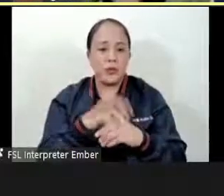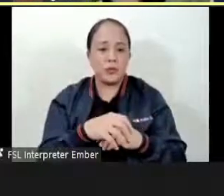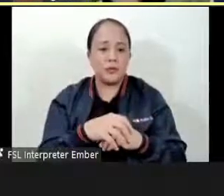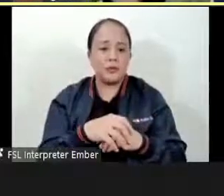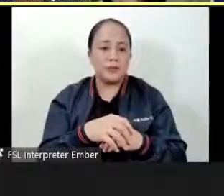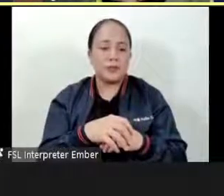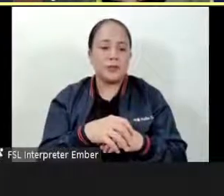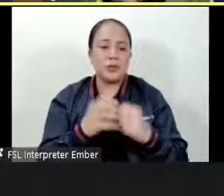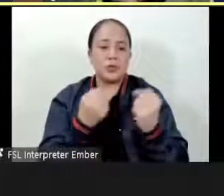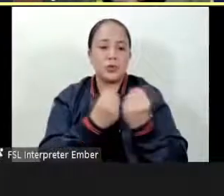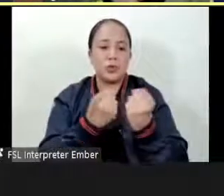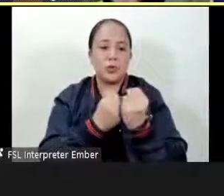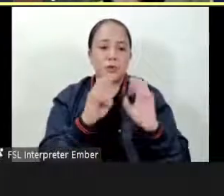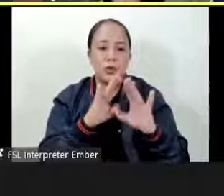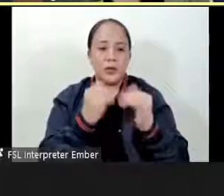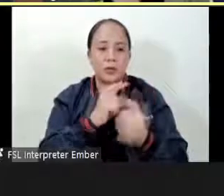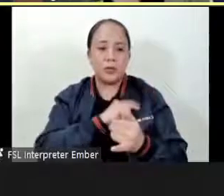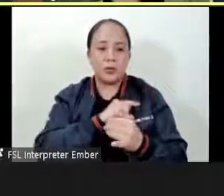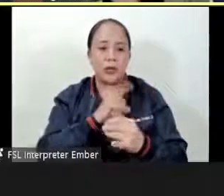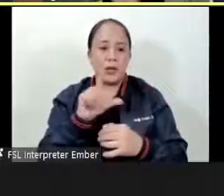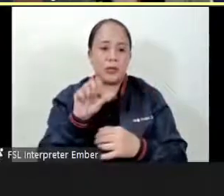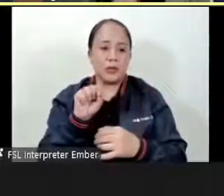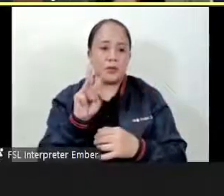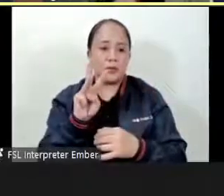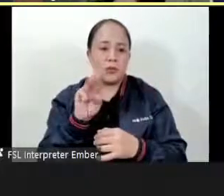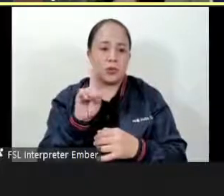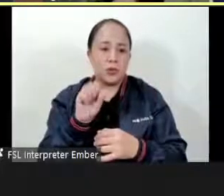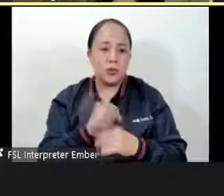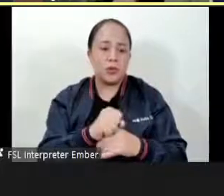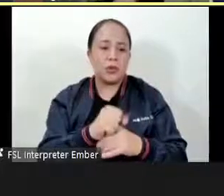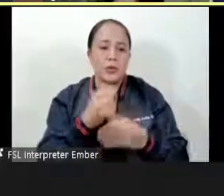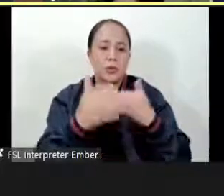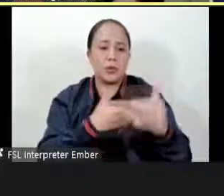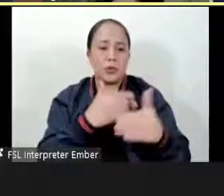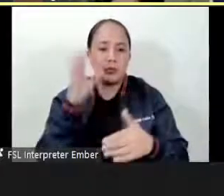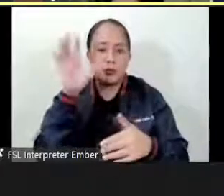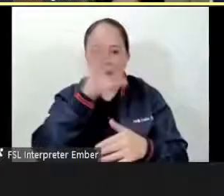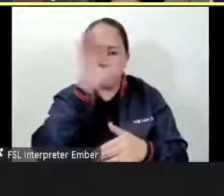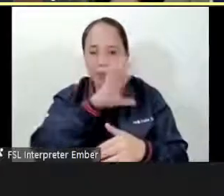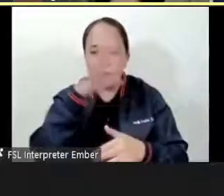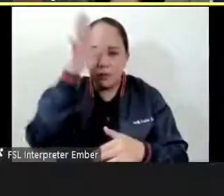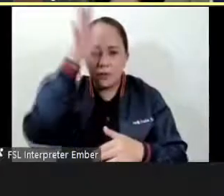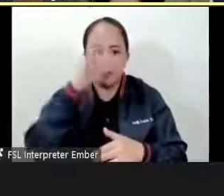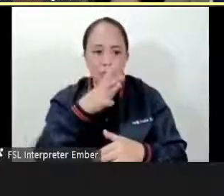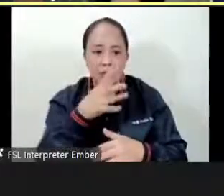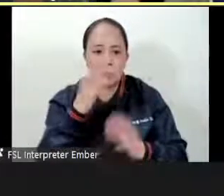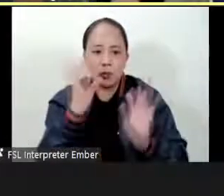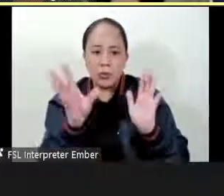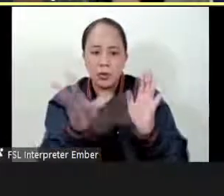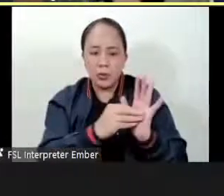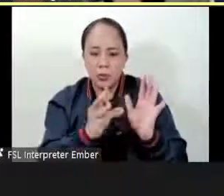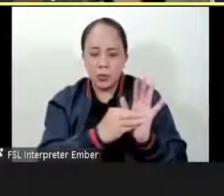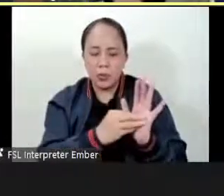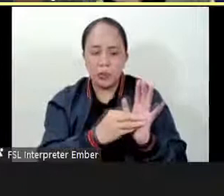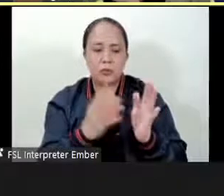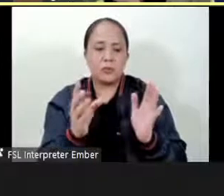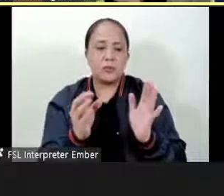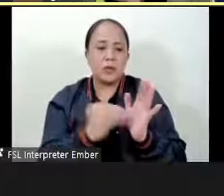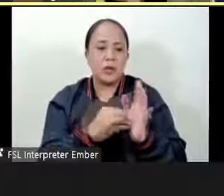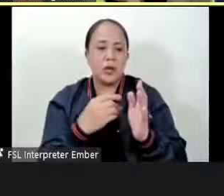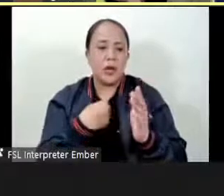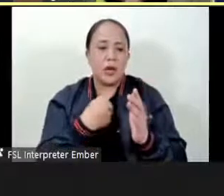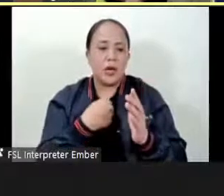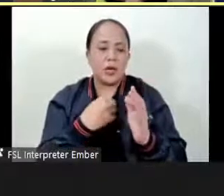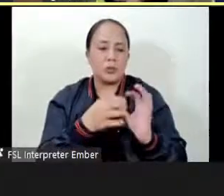of barangay, police, LSWDO in the process of locating the parents, securing records or documents. And related